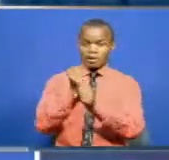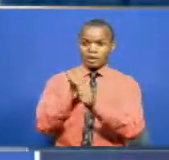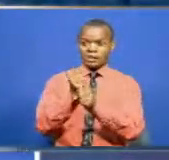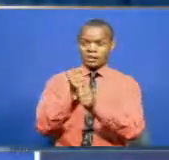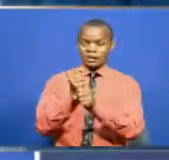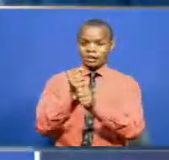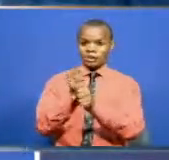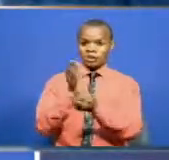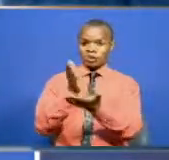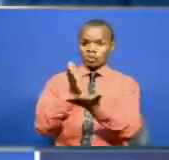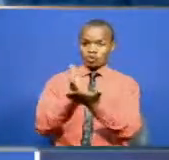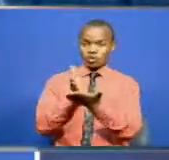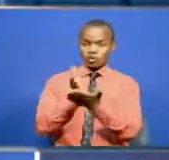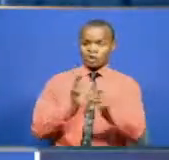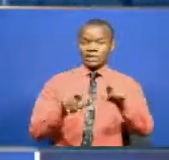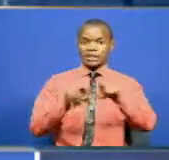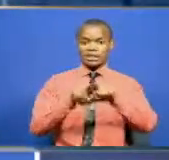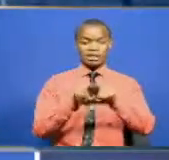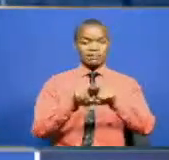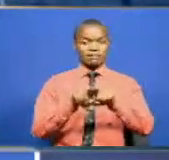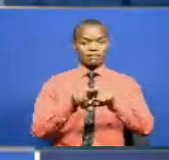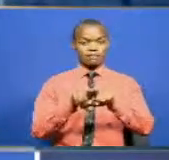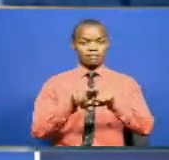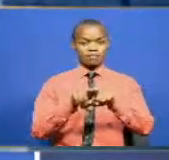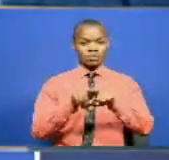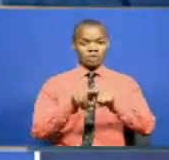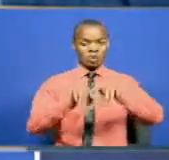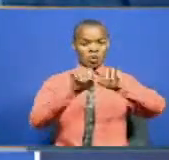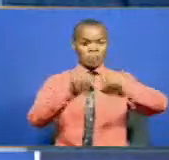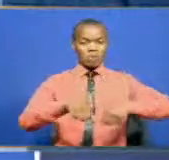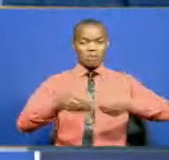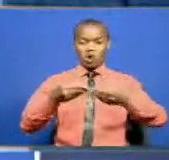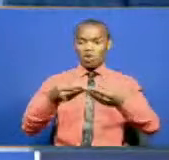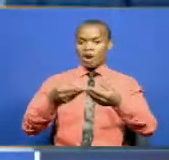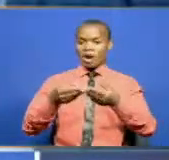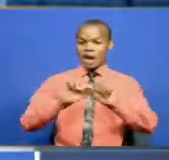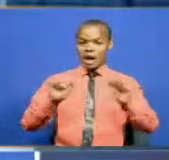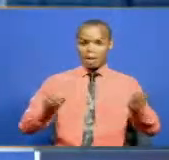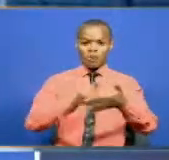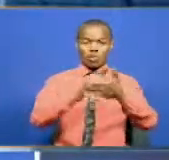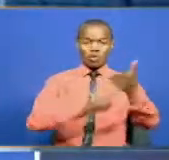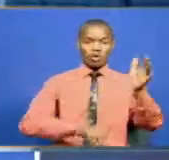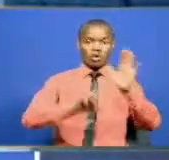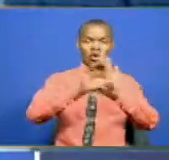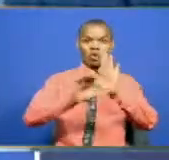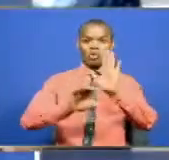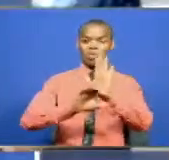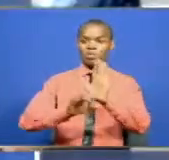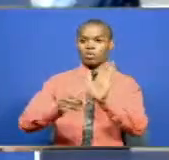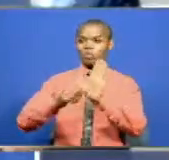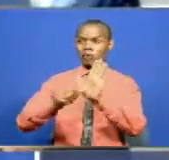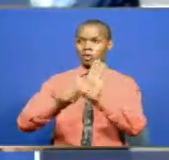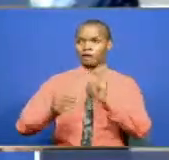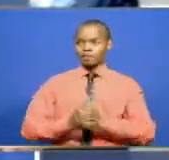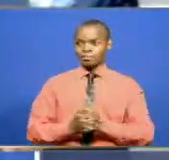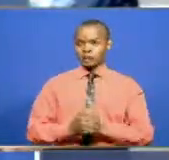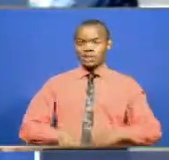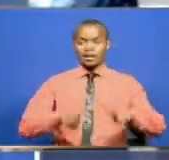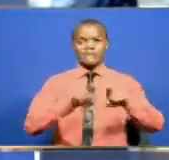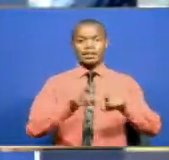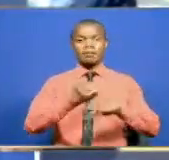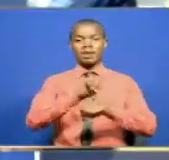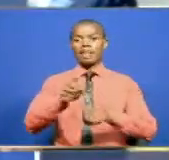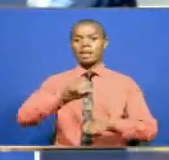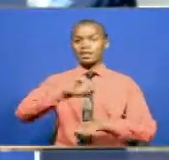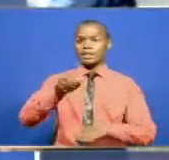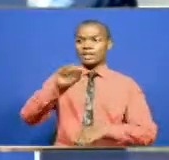is real and may result into a constitutional quagmire. Flanked by other